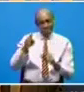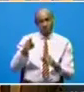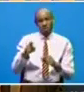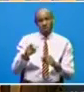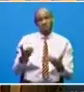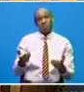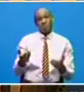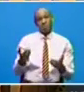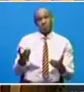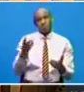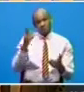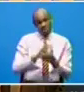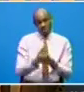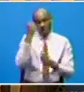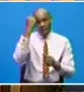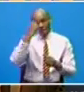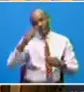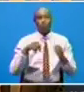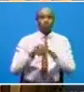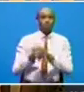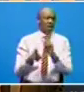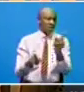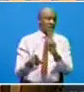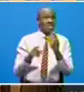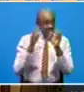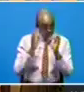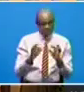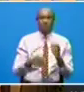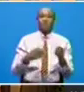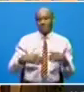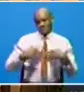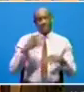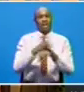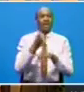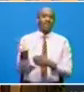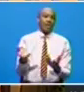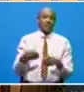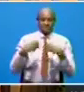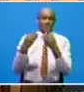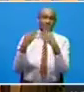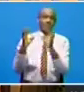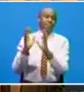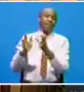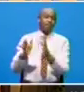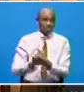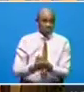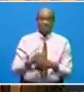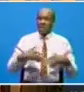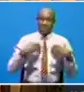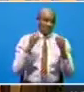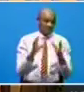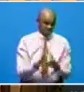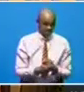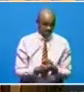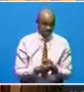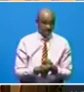of God to score. Then you feel cheated. Yeah. Definitely. Then you cannot be happy. Mm-hmm. But